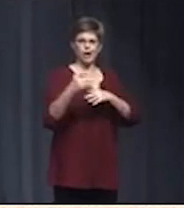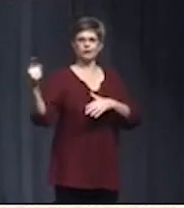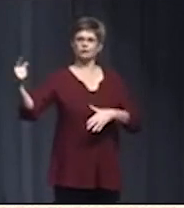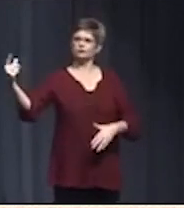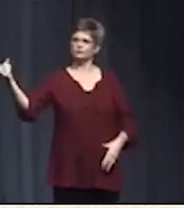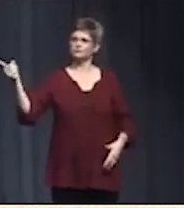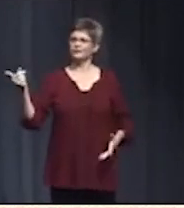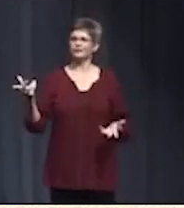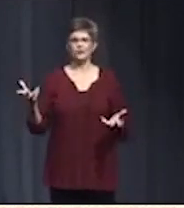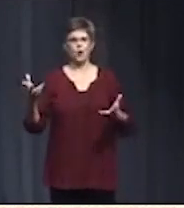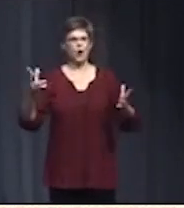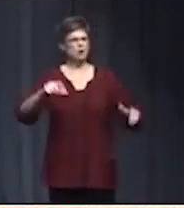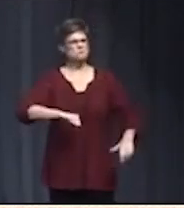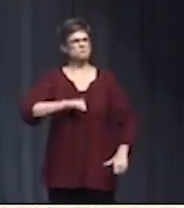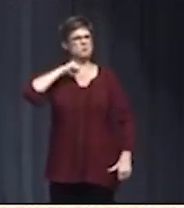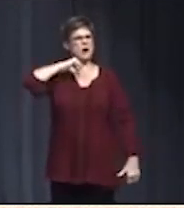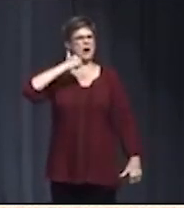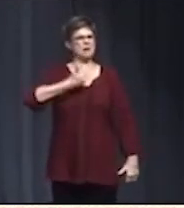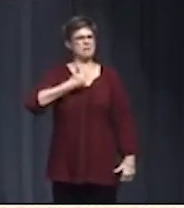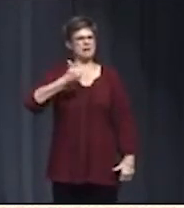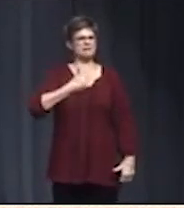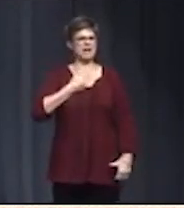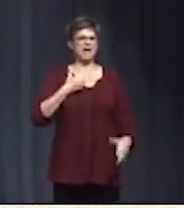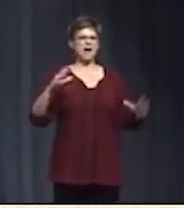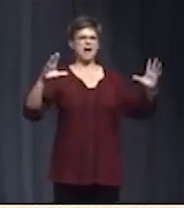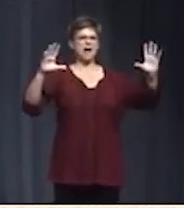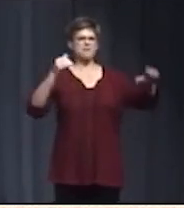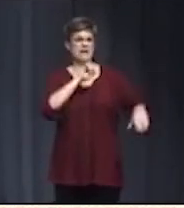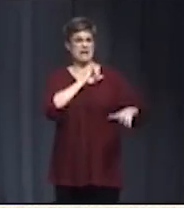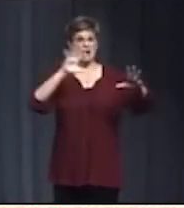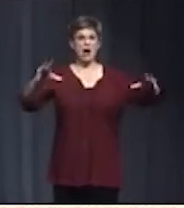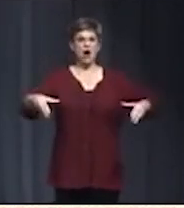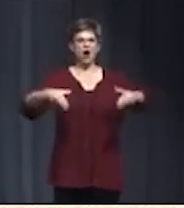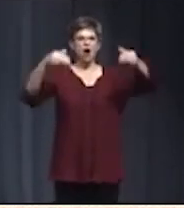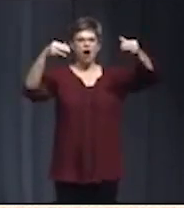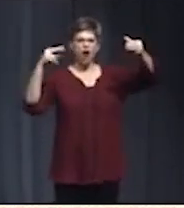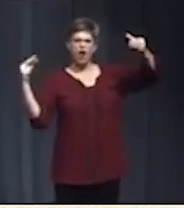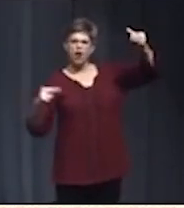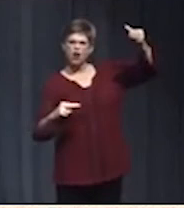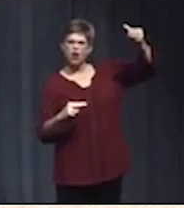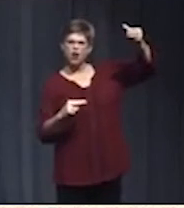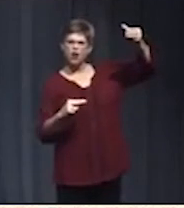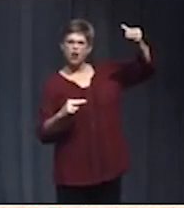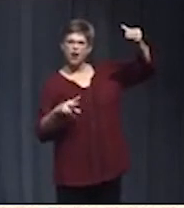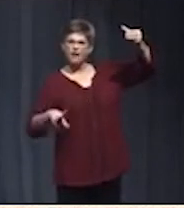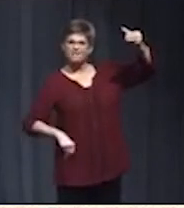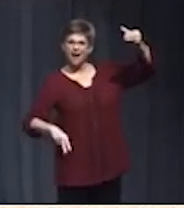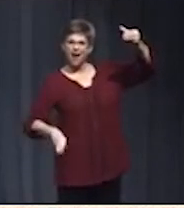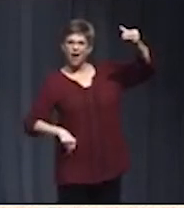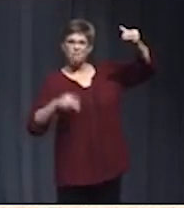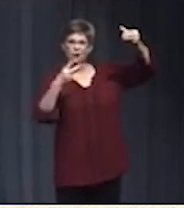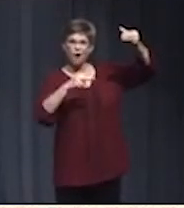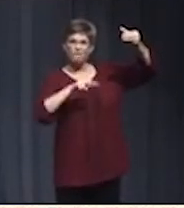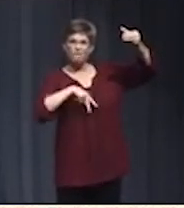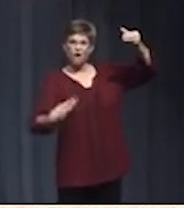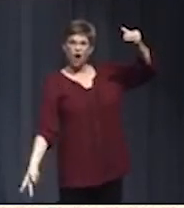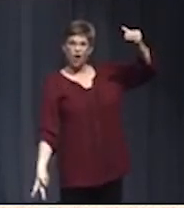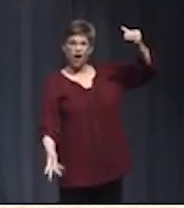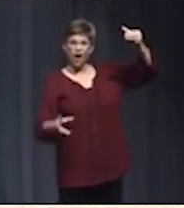Go, here he is, the kid is diapered, and it's on, it's not falling off, everything's worked, he's not injured, no